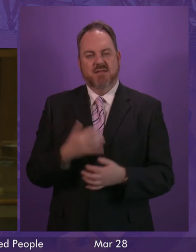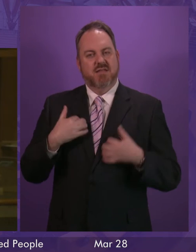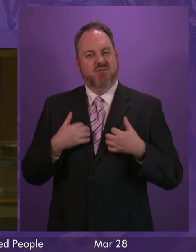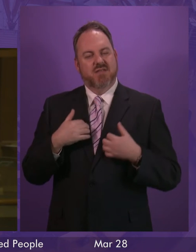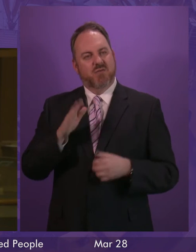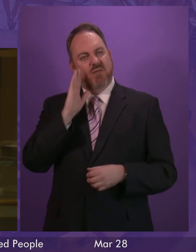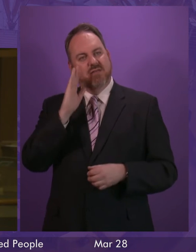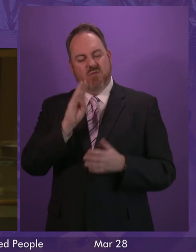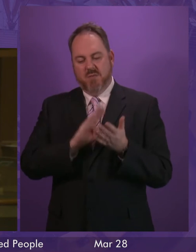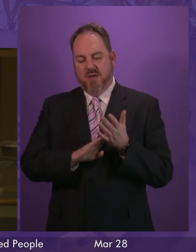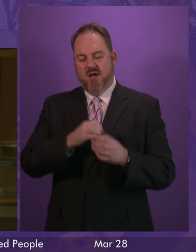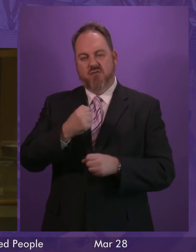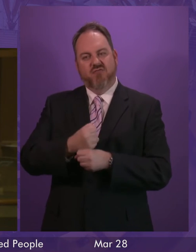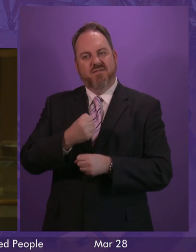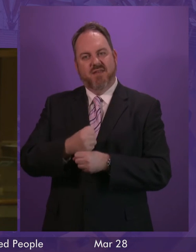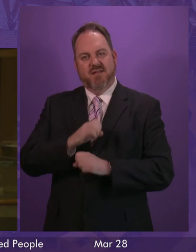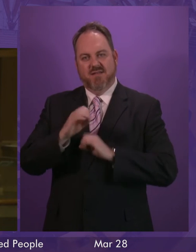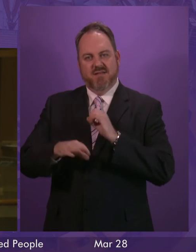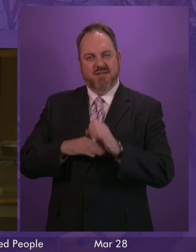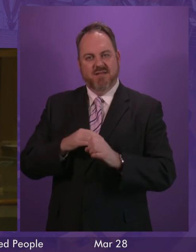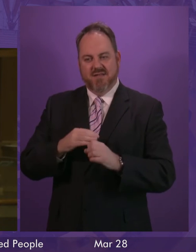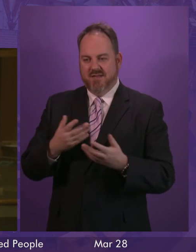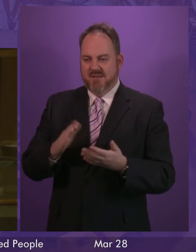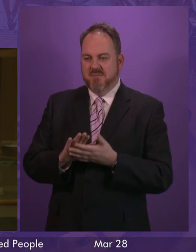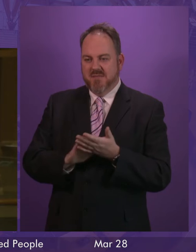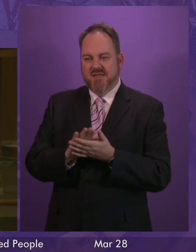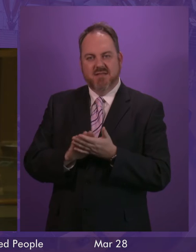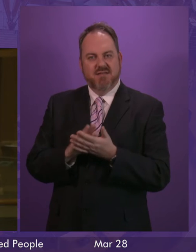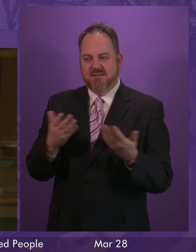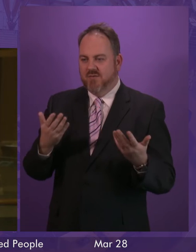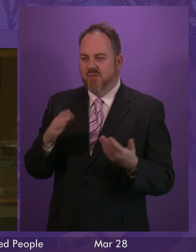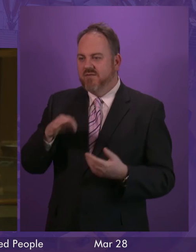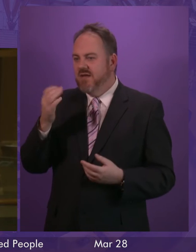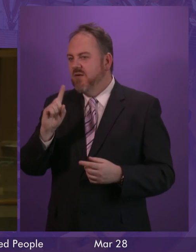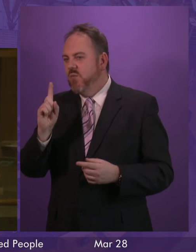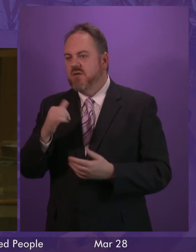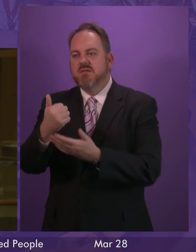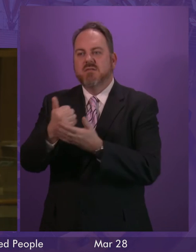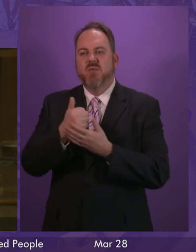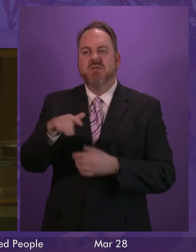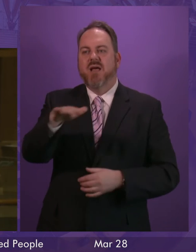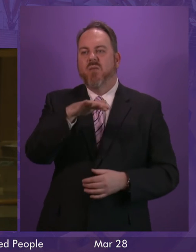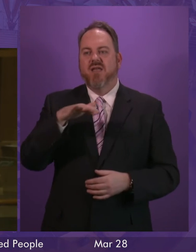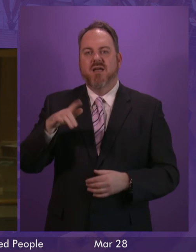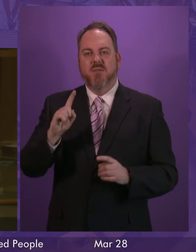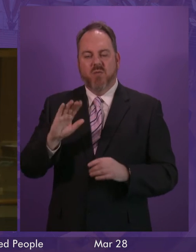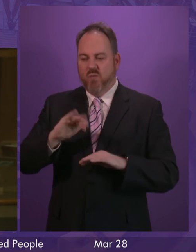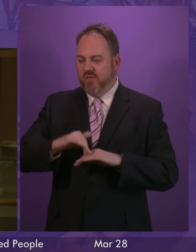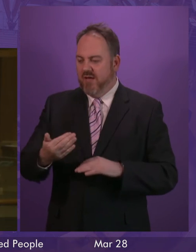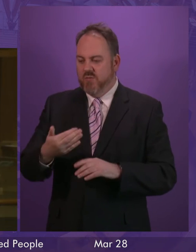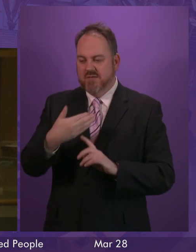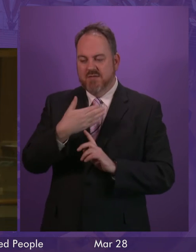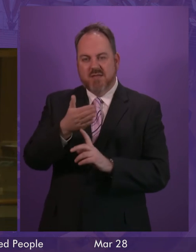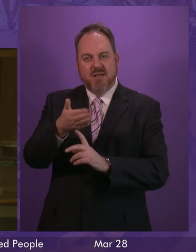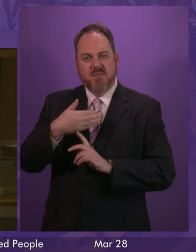that if you don't have ready access or signposting to the support that is available for you out there, you go out into the world alone with